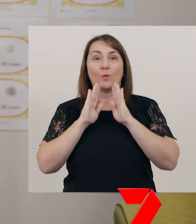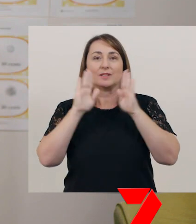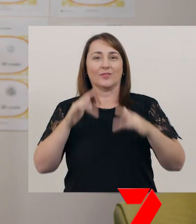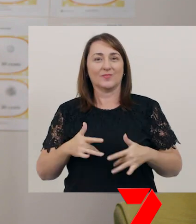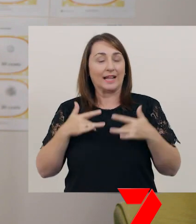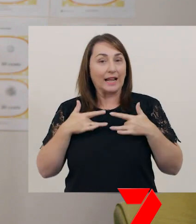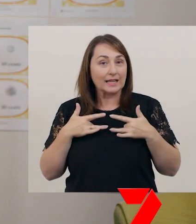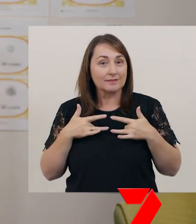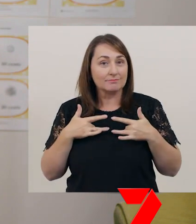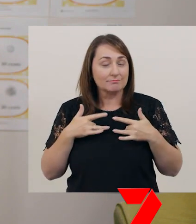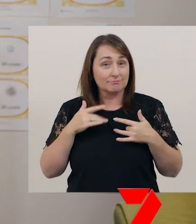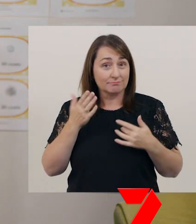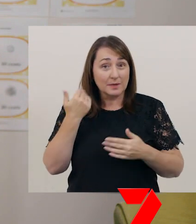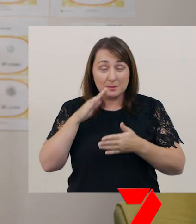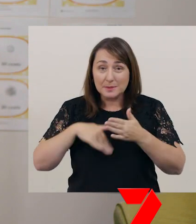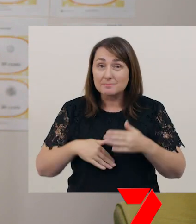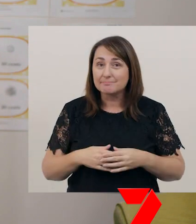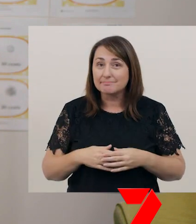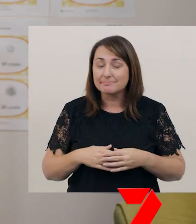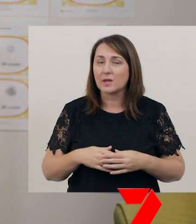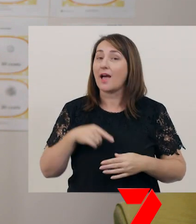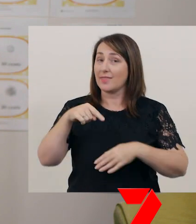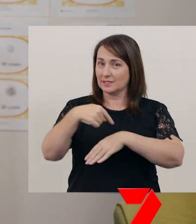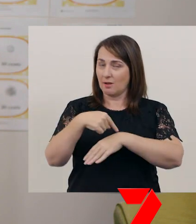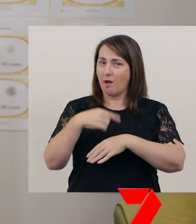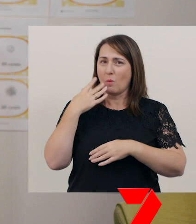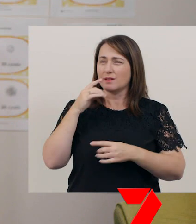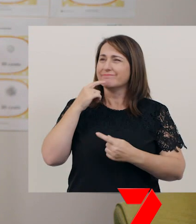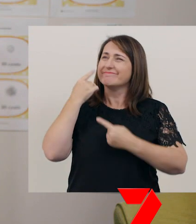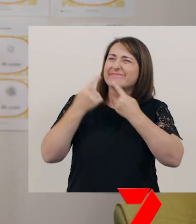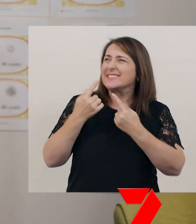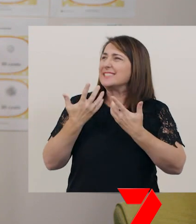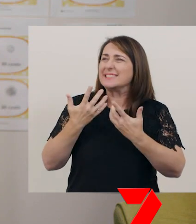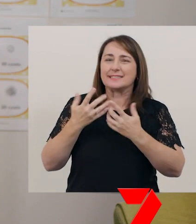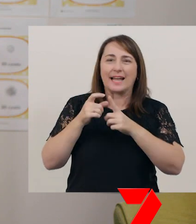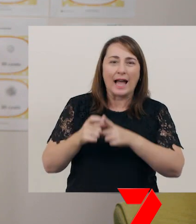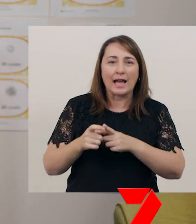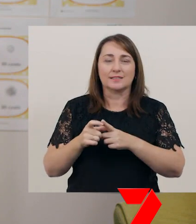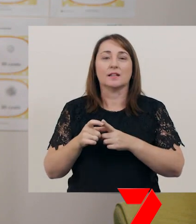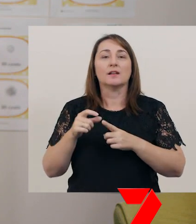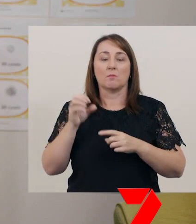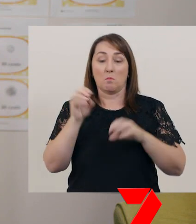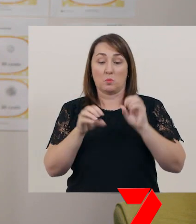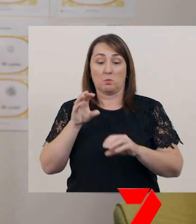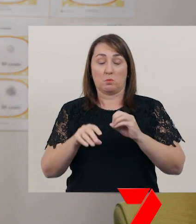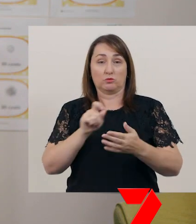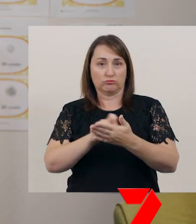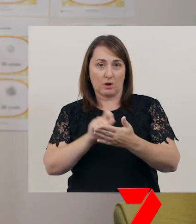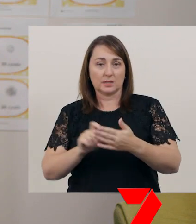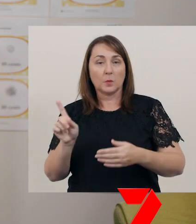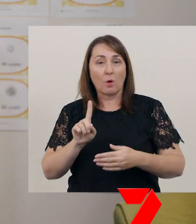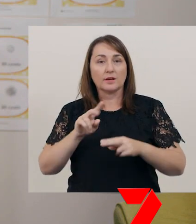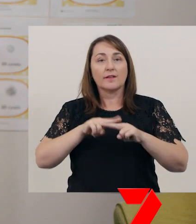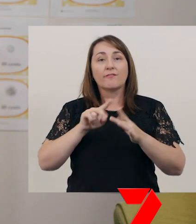feeling? At times like these, when something is hard to describe, writers use figurative language to express their